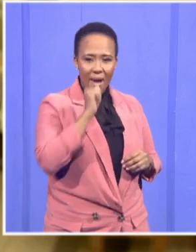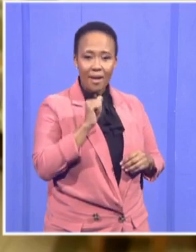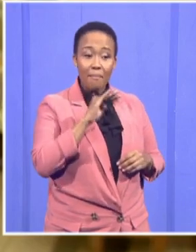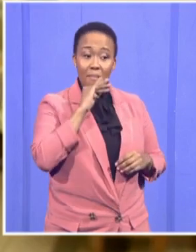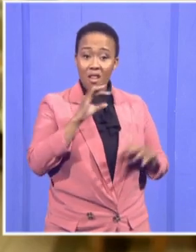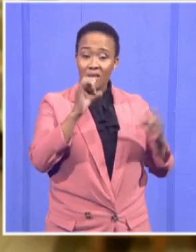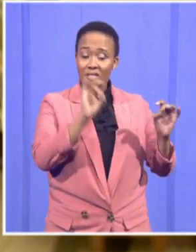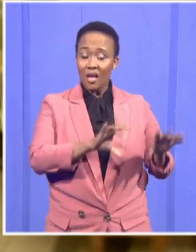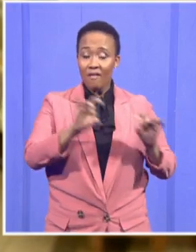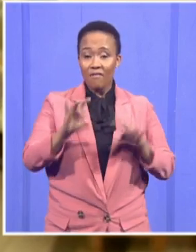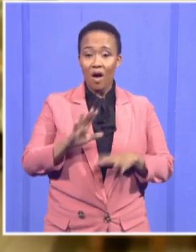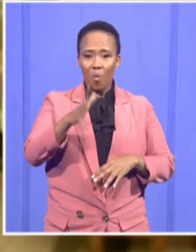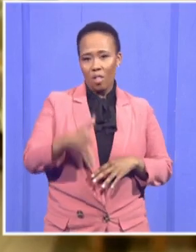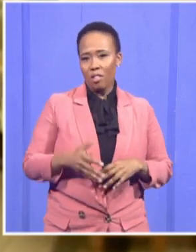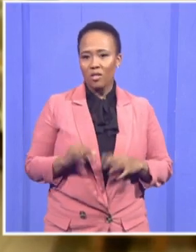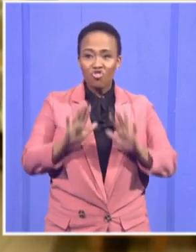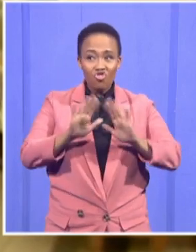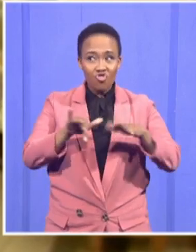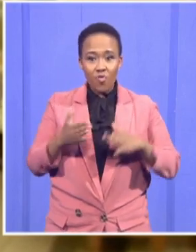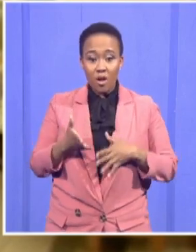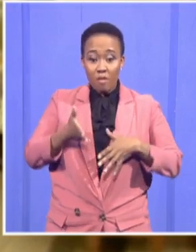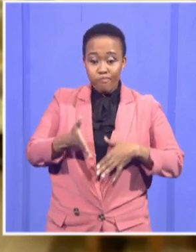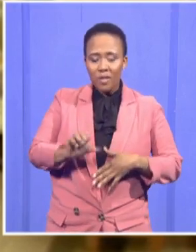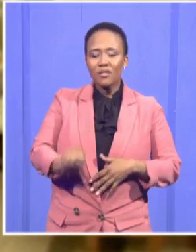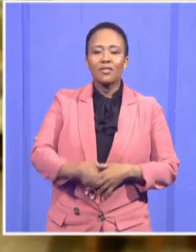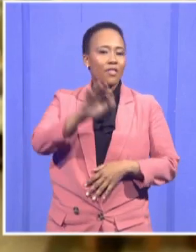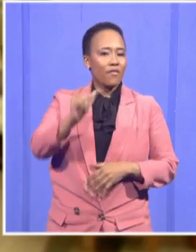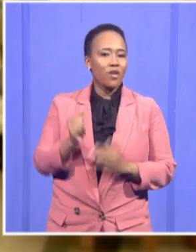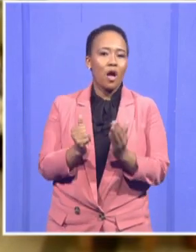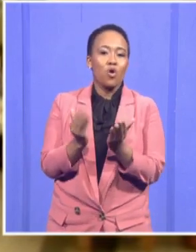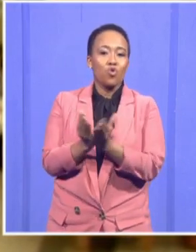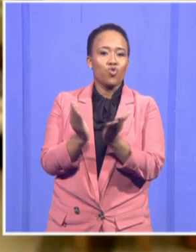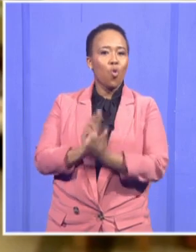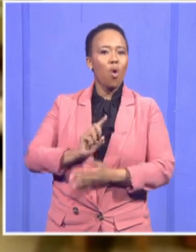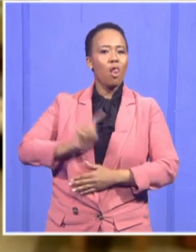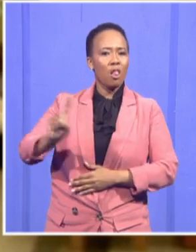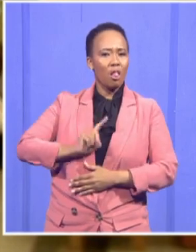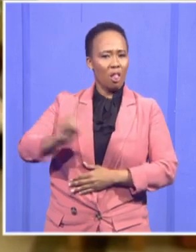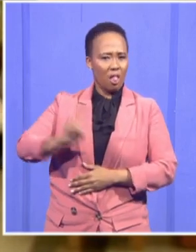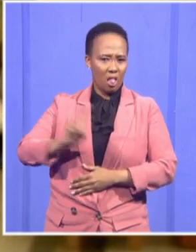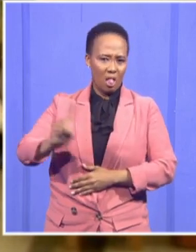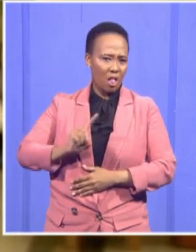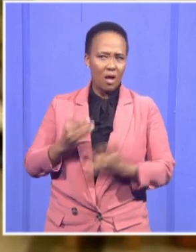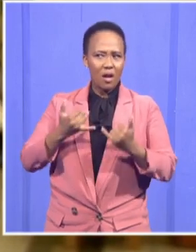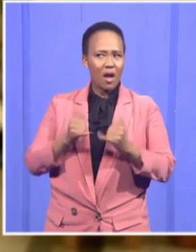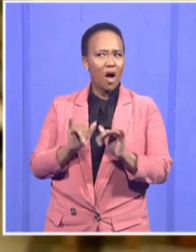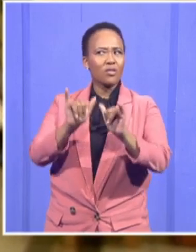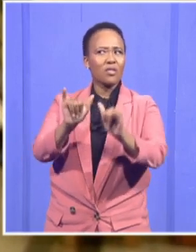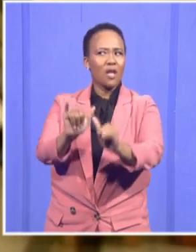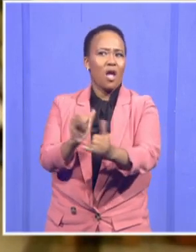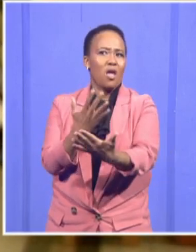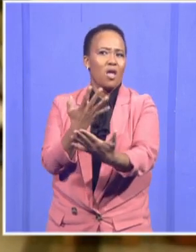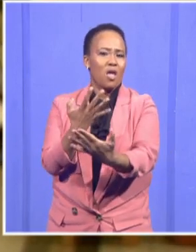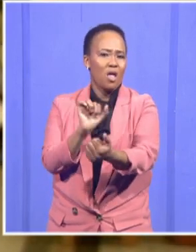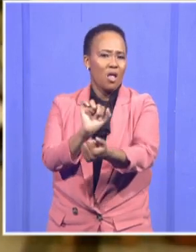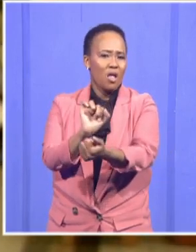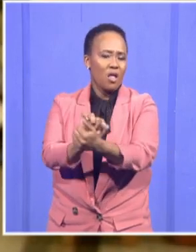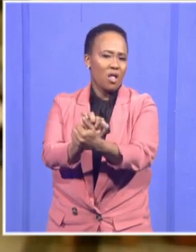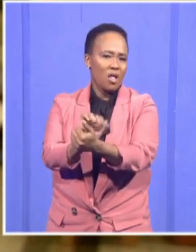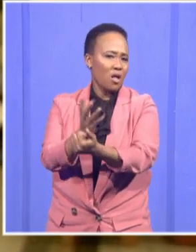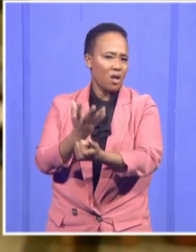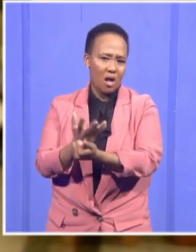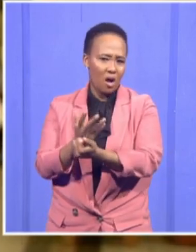schooling here in South Africa. You know, his continued arrest and incarceration has has got irreversible repercussions on